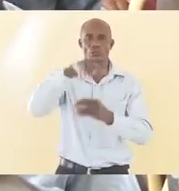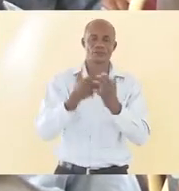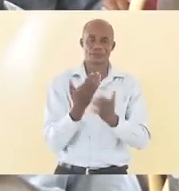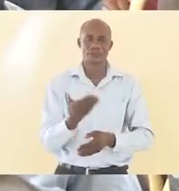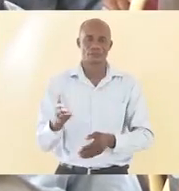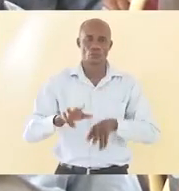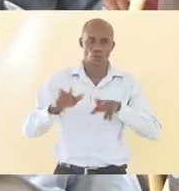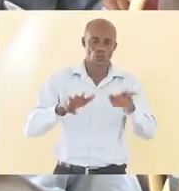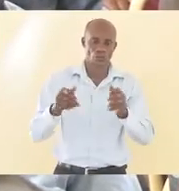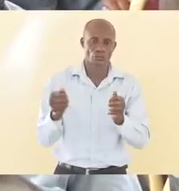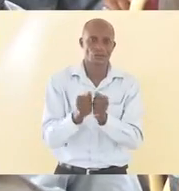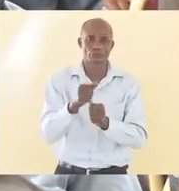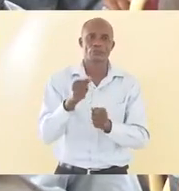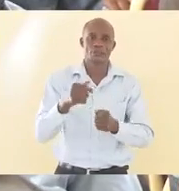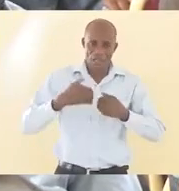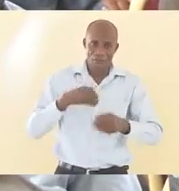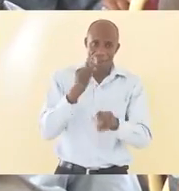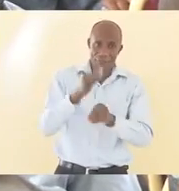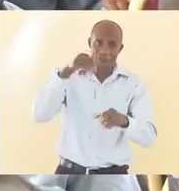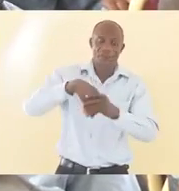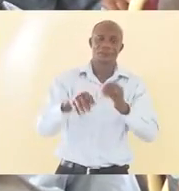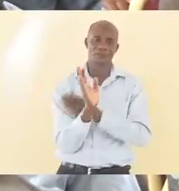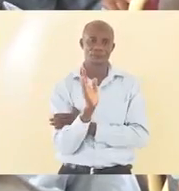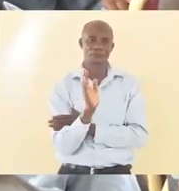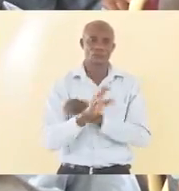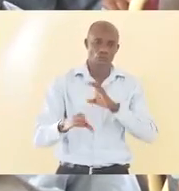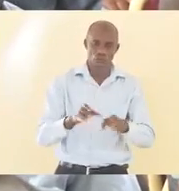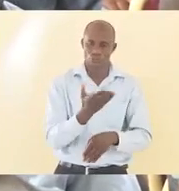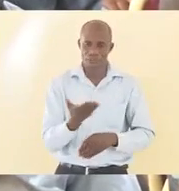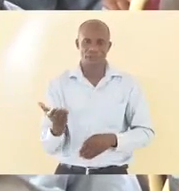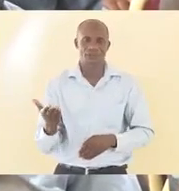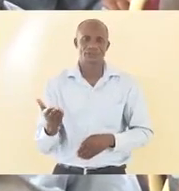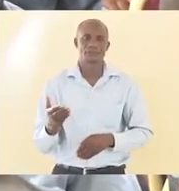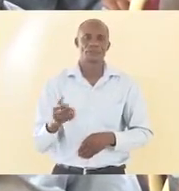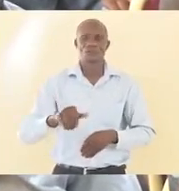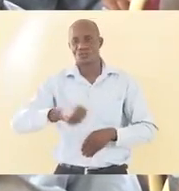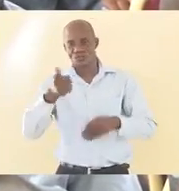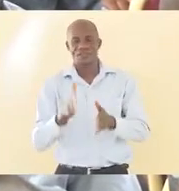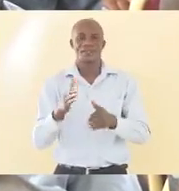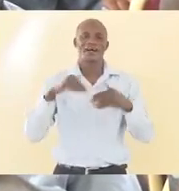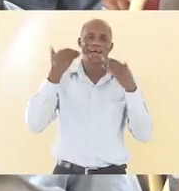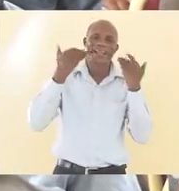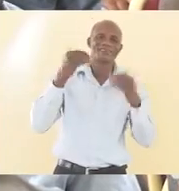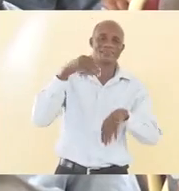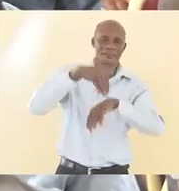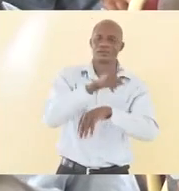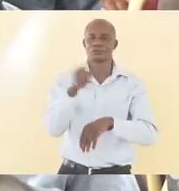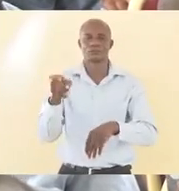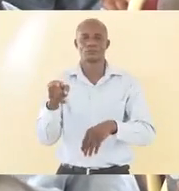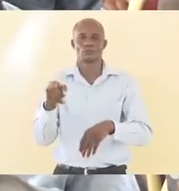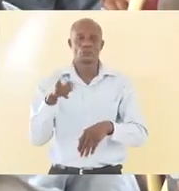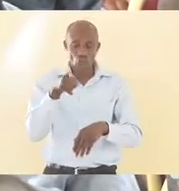He's walking along with you. And you have faith in God. So you do things and others laugh at you. Why are you doing that? You are doing it